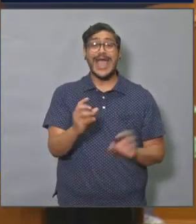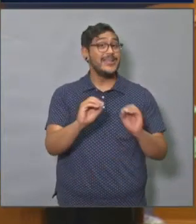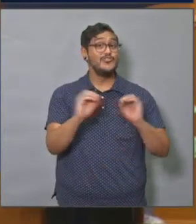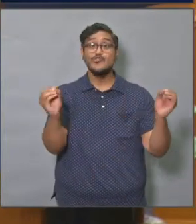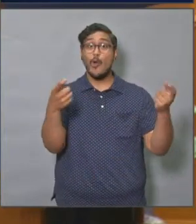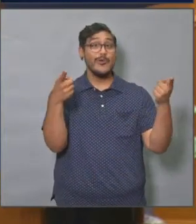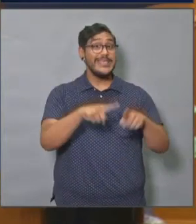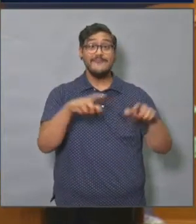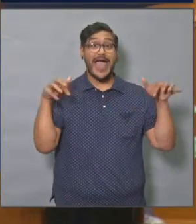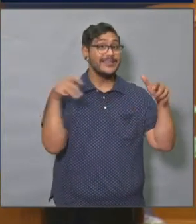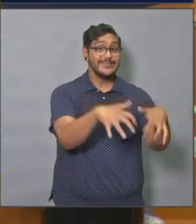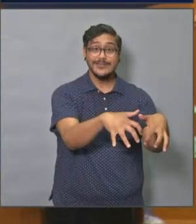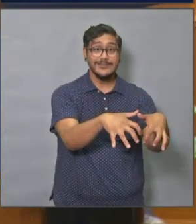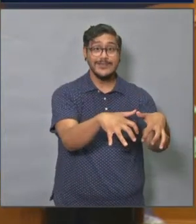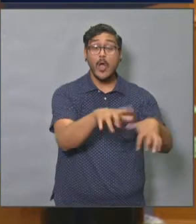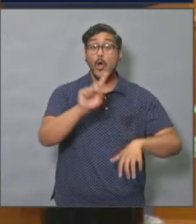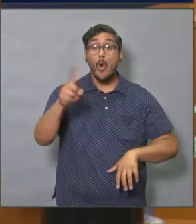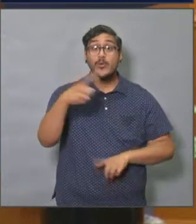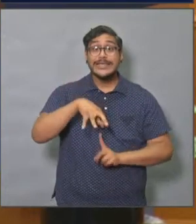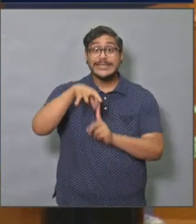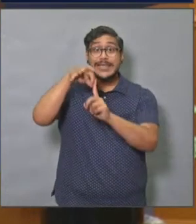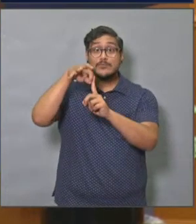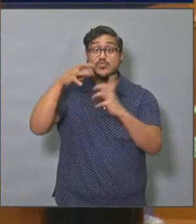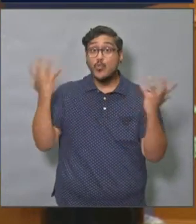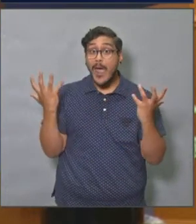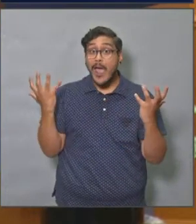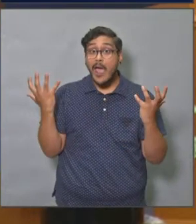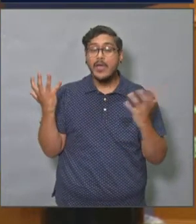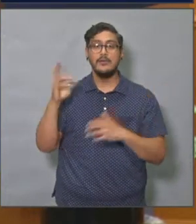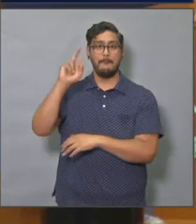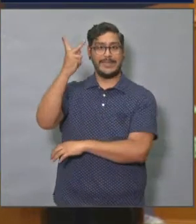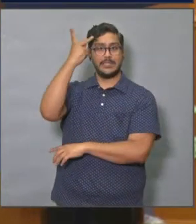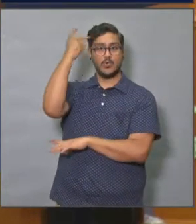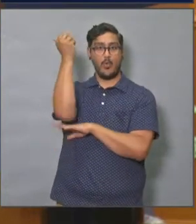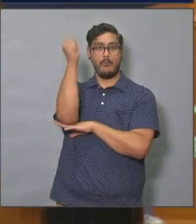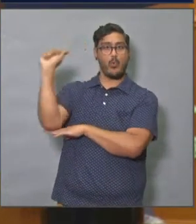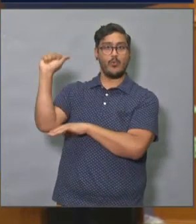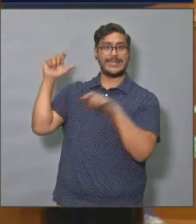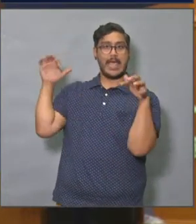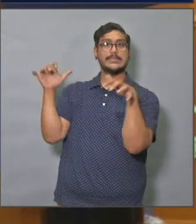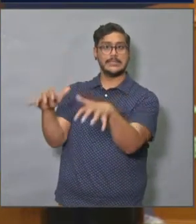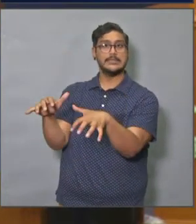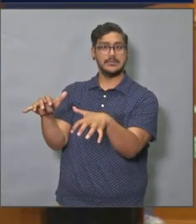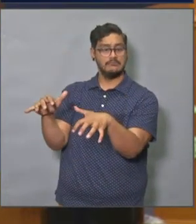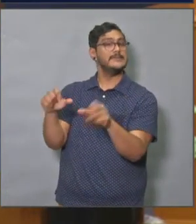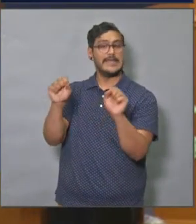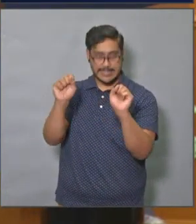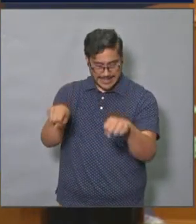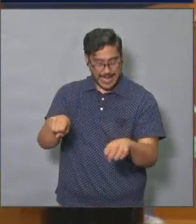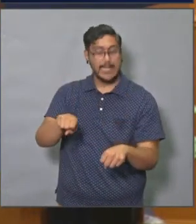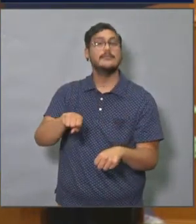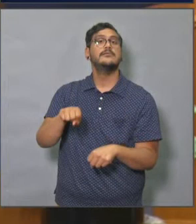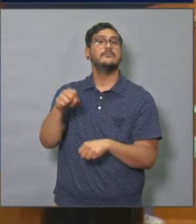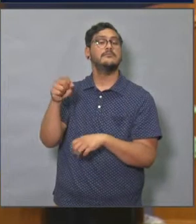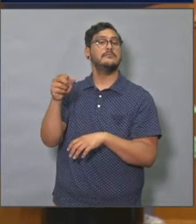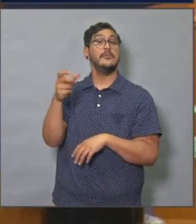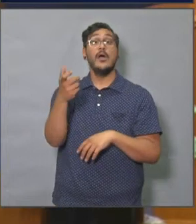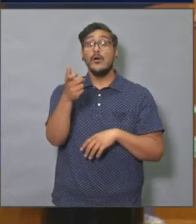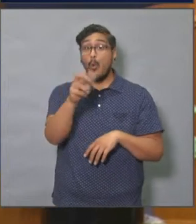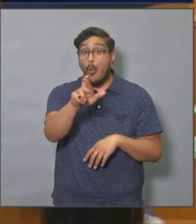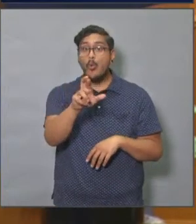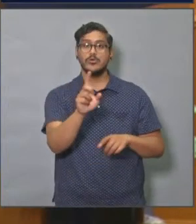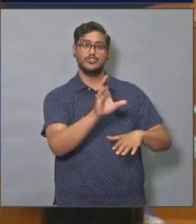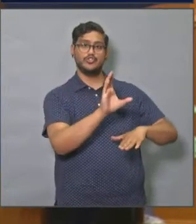exceptions to that are political protests, and people can, in fact, attend events at their churches,